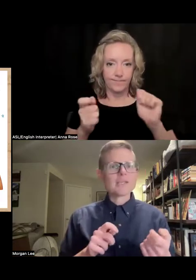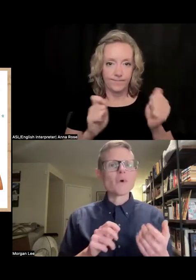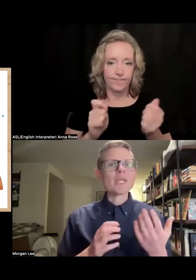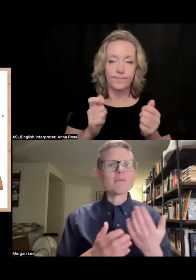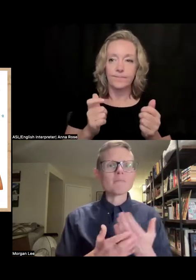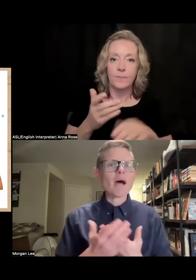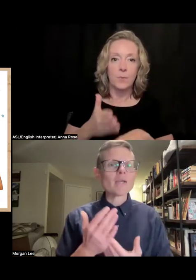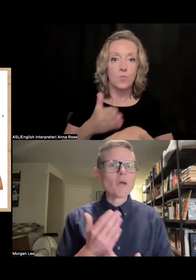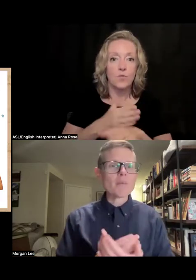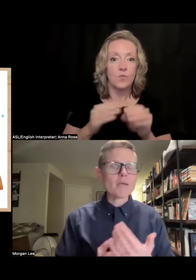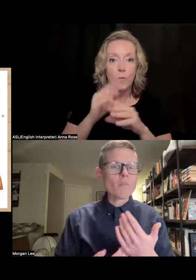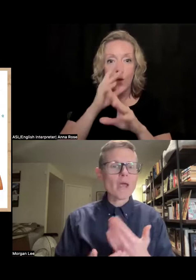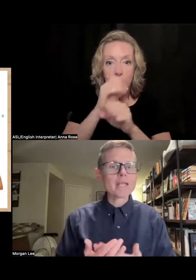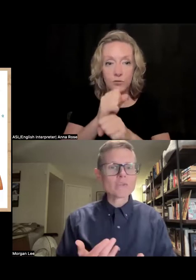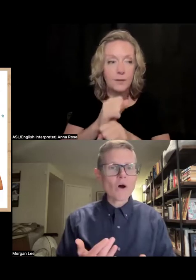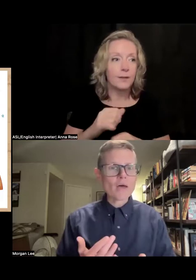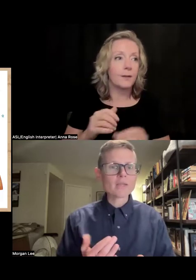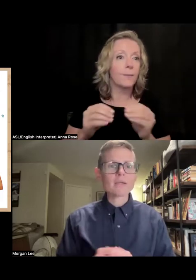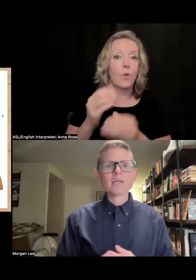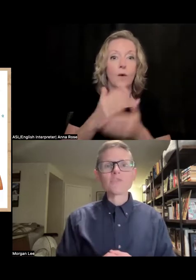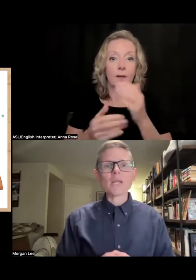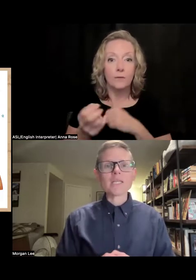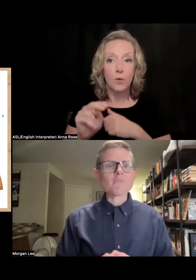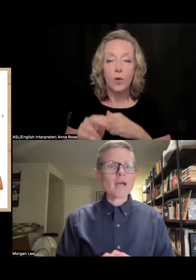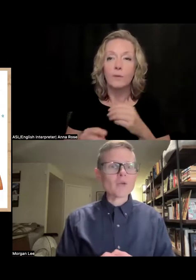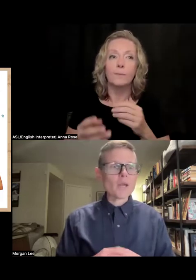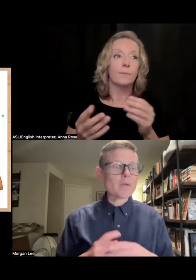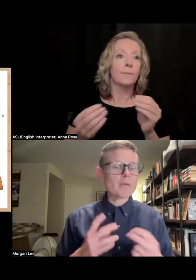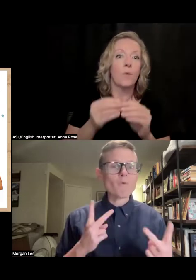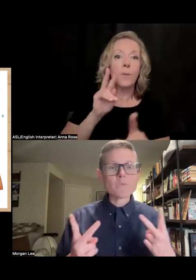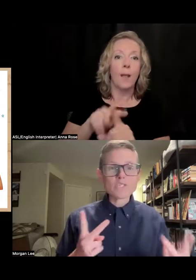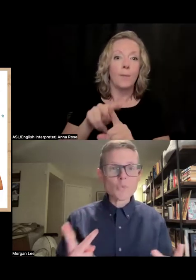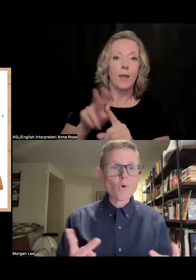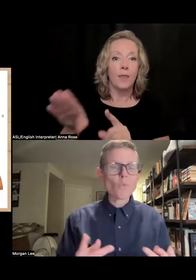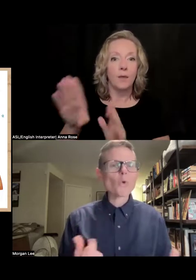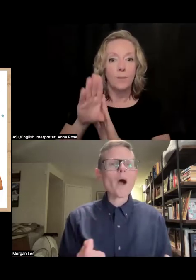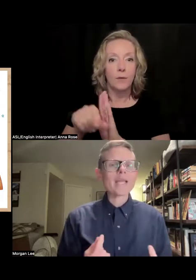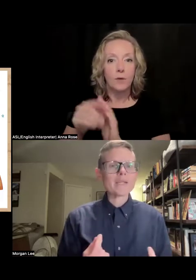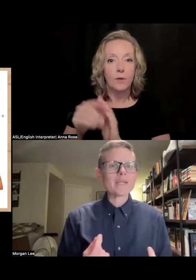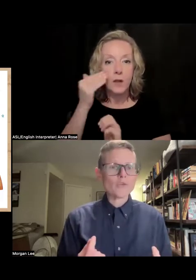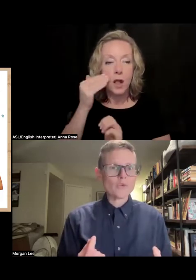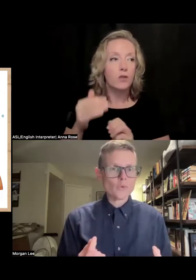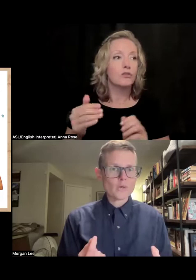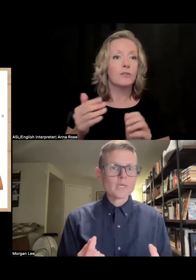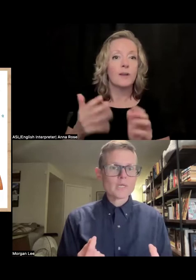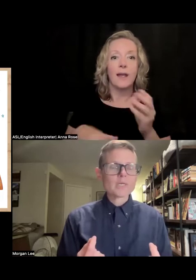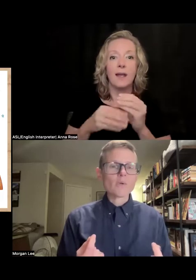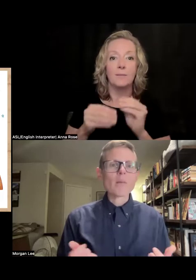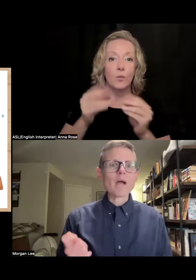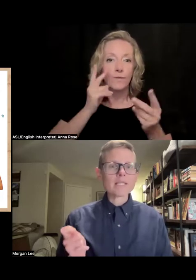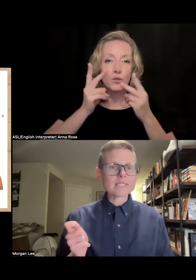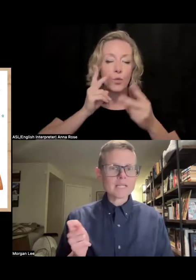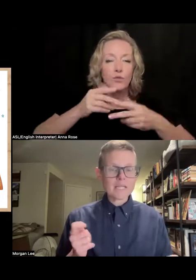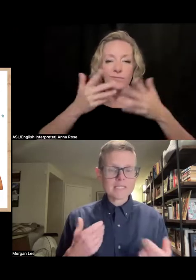interesting? Do I need to find a way to make it more hands-on? Do I need to find a way to make it more visual? What do I need to do? So